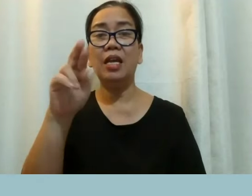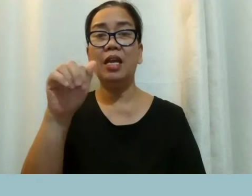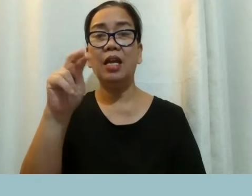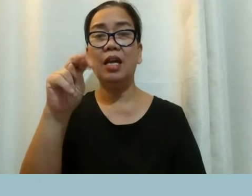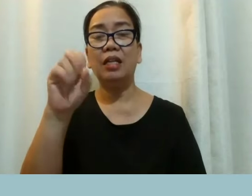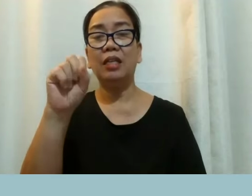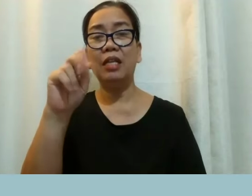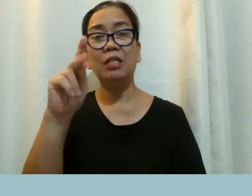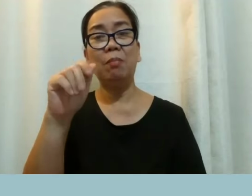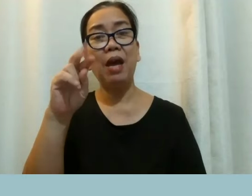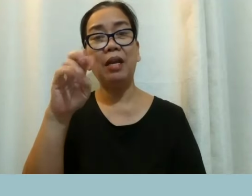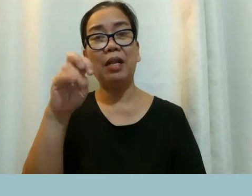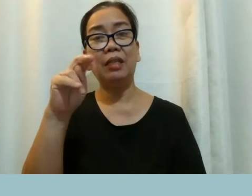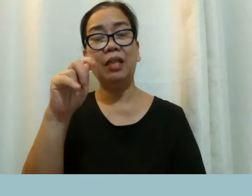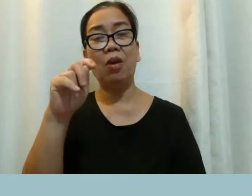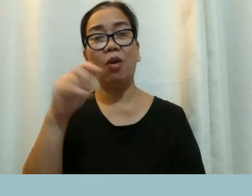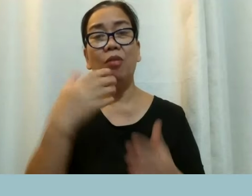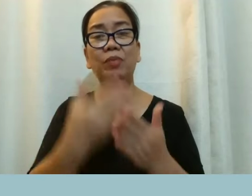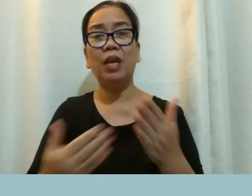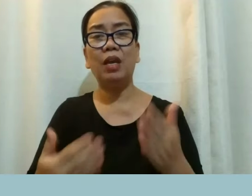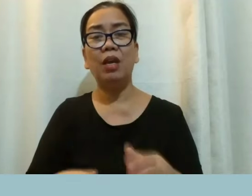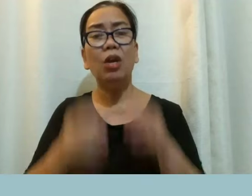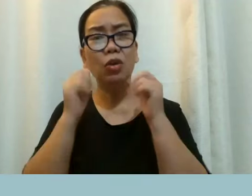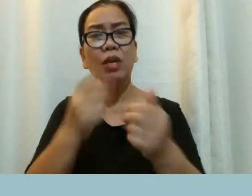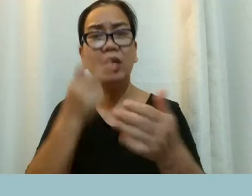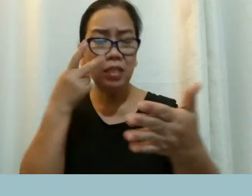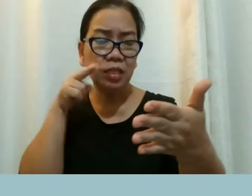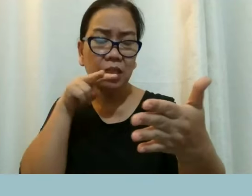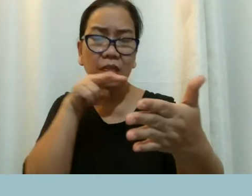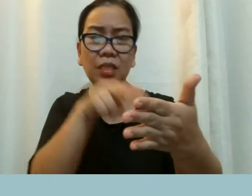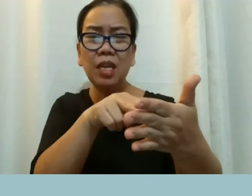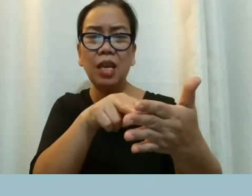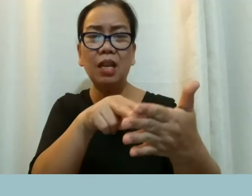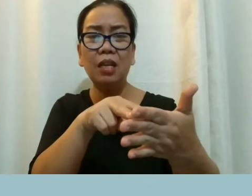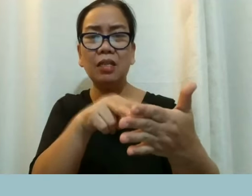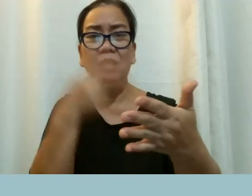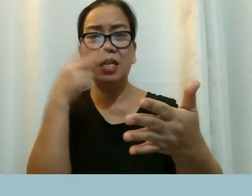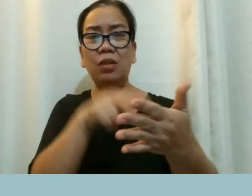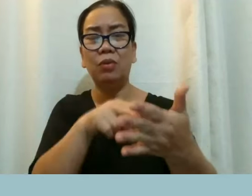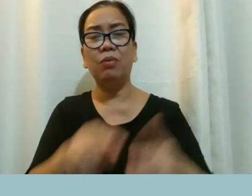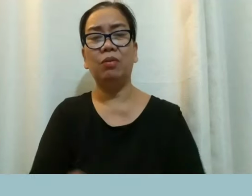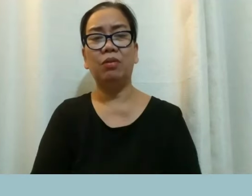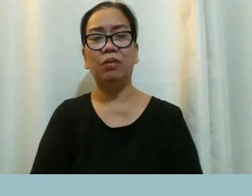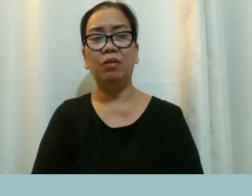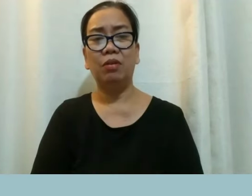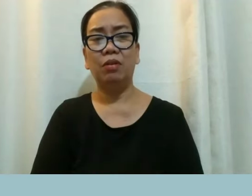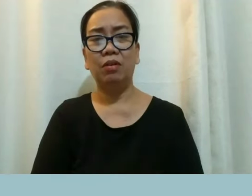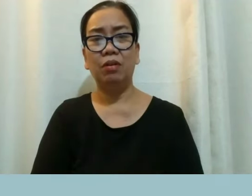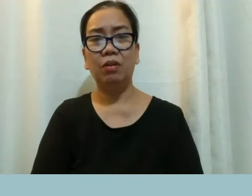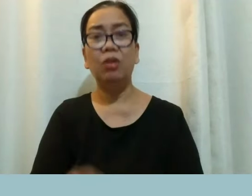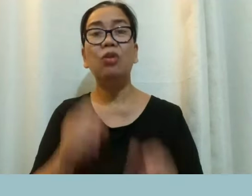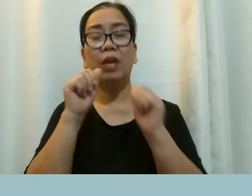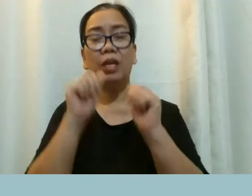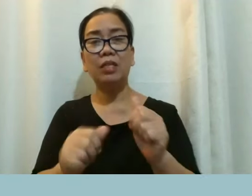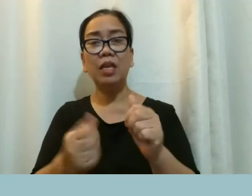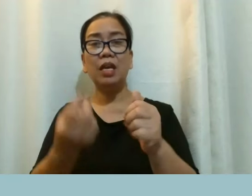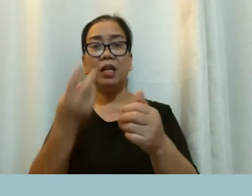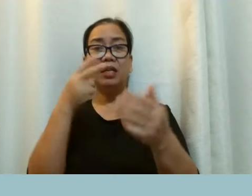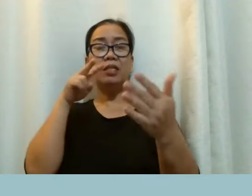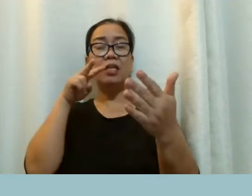any transparent object, you can still see through. You